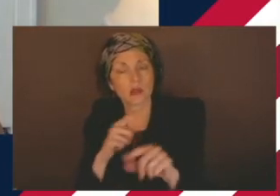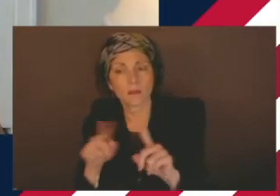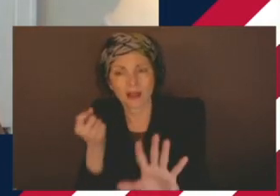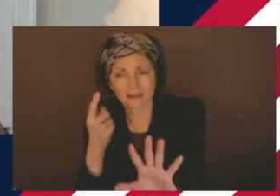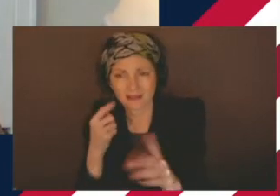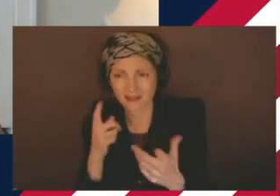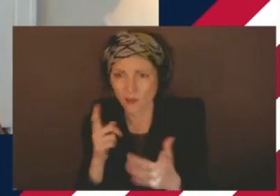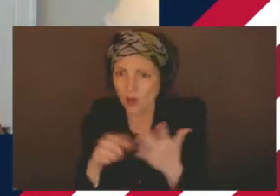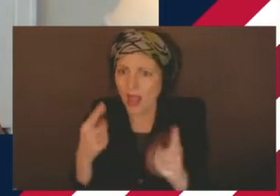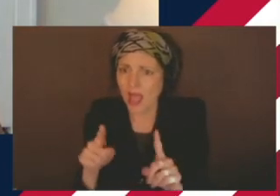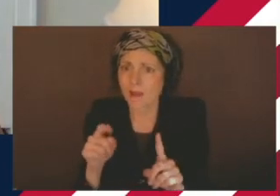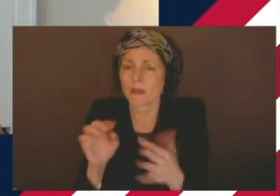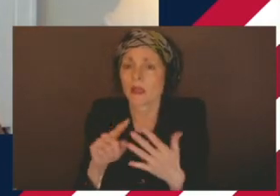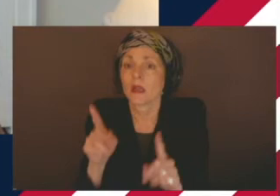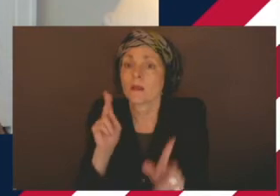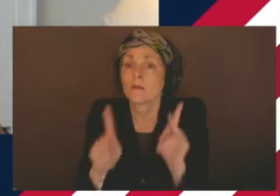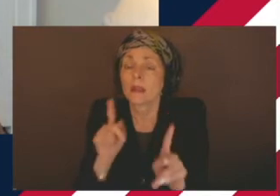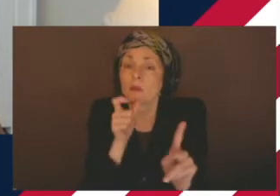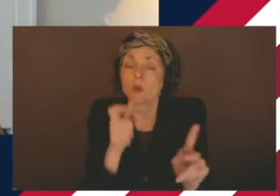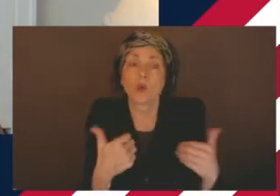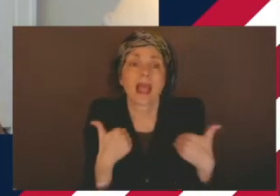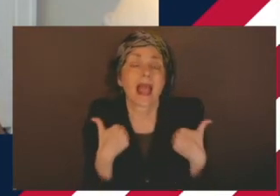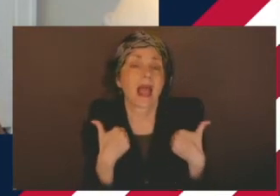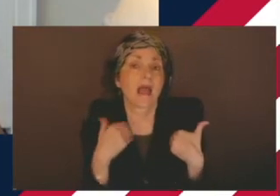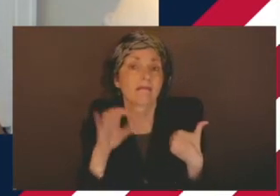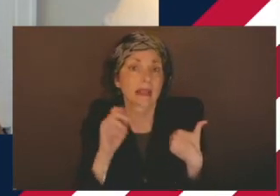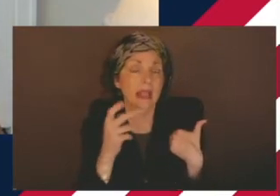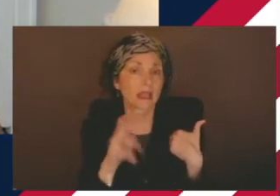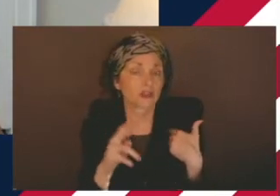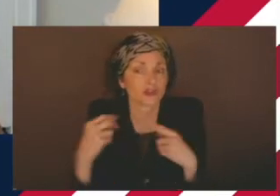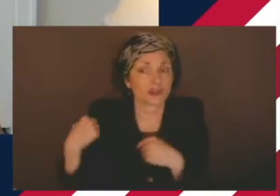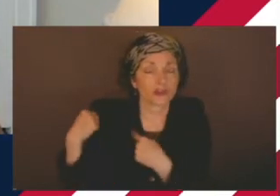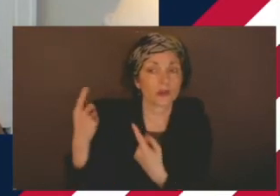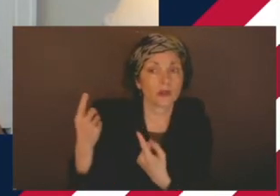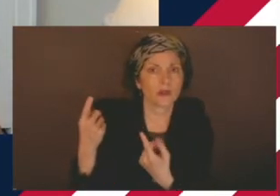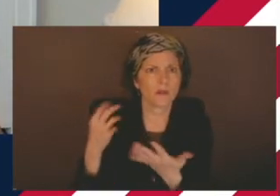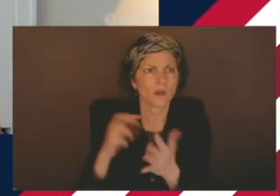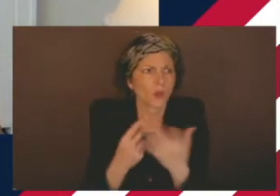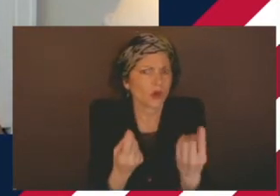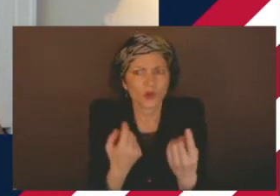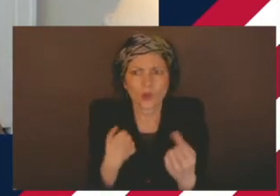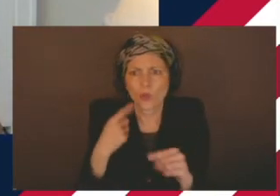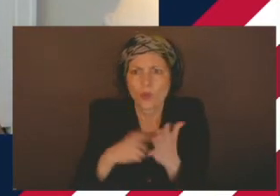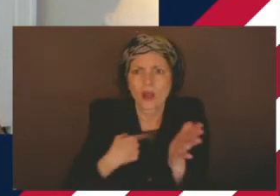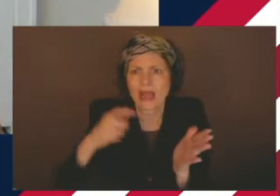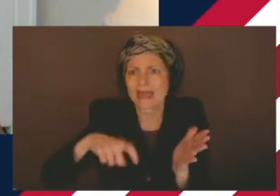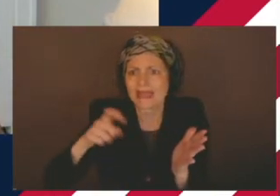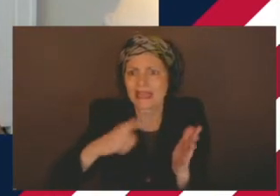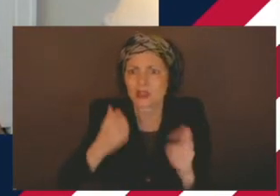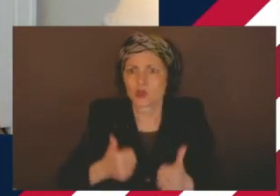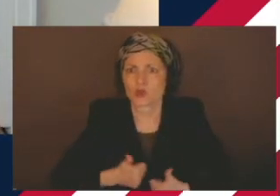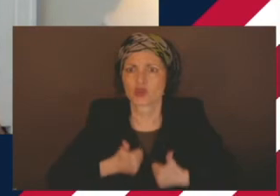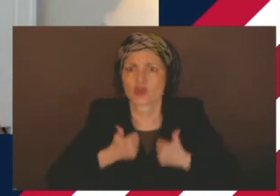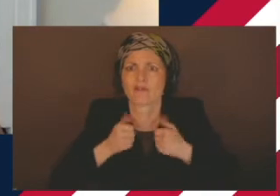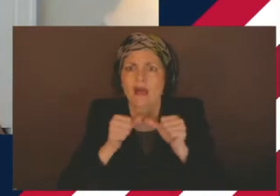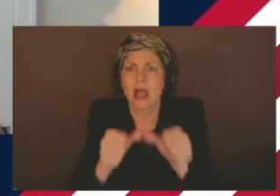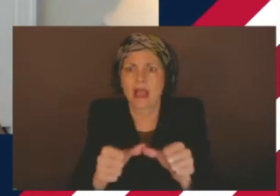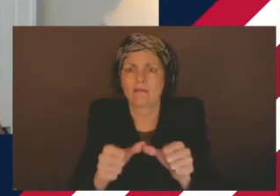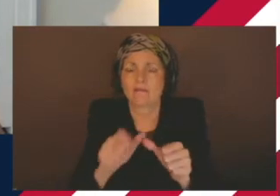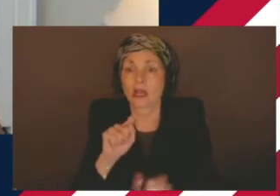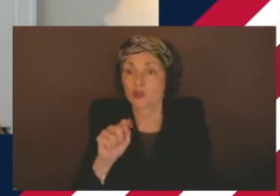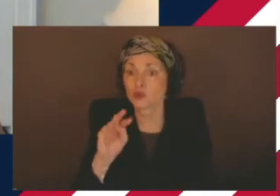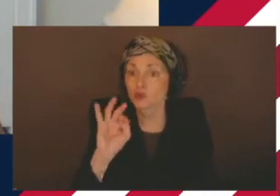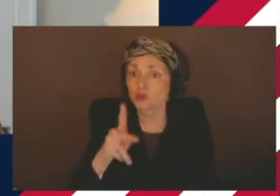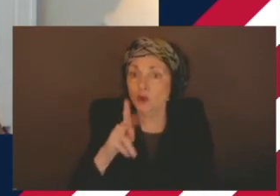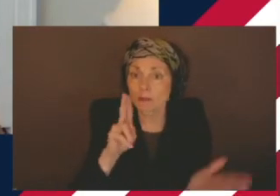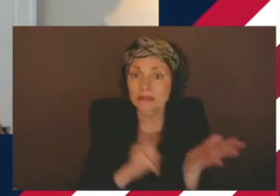pre-existing conditions while quietly stripping the protections we need to survive. When Trump signed his tax reforms into law,